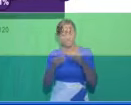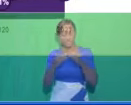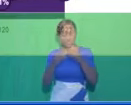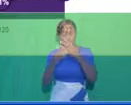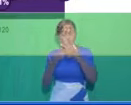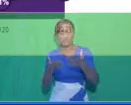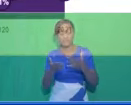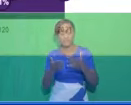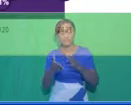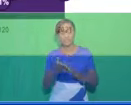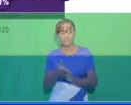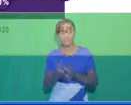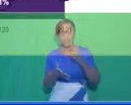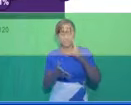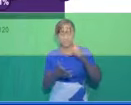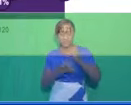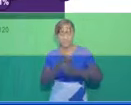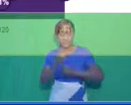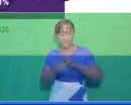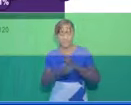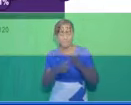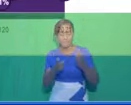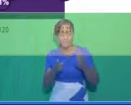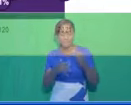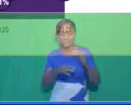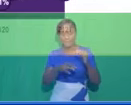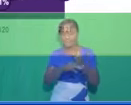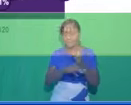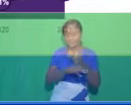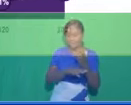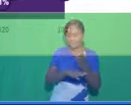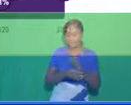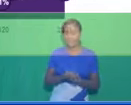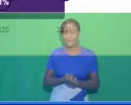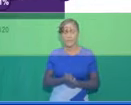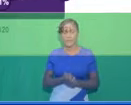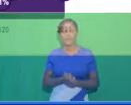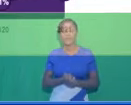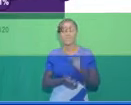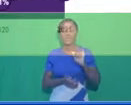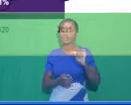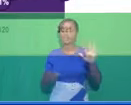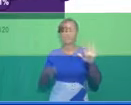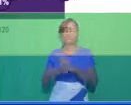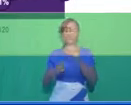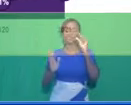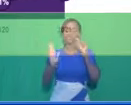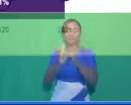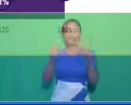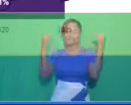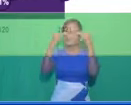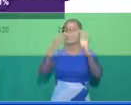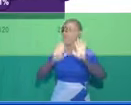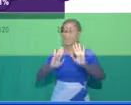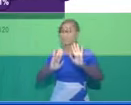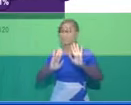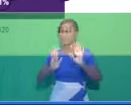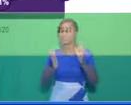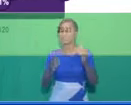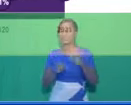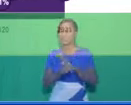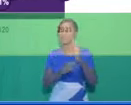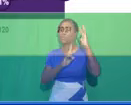actually examined 1 year in terms of marks and things like that. I think that that's enough graphs to hurt your head with, but I hope